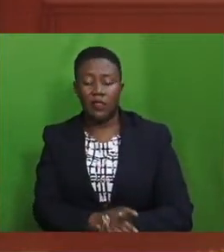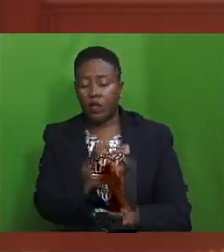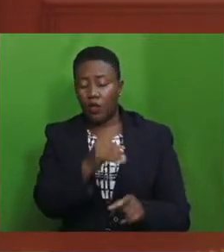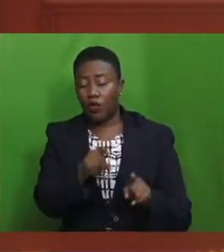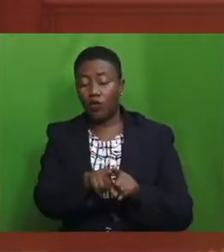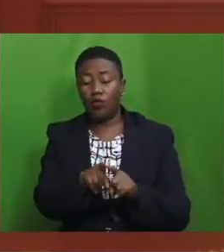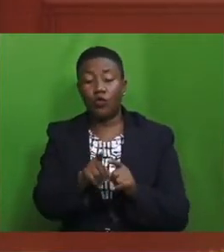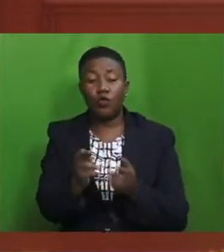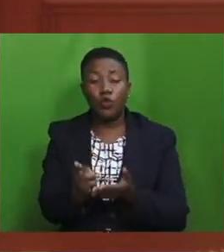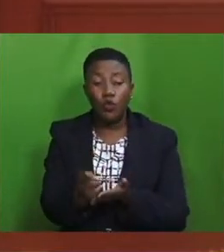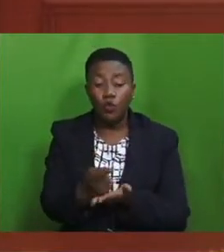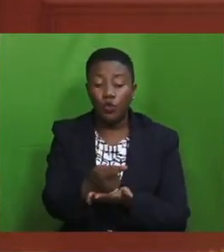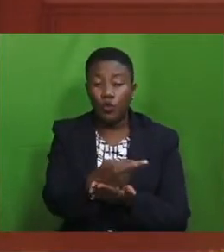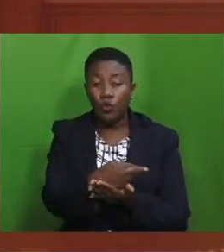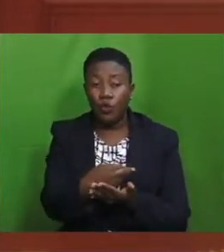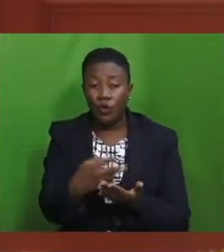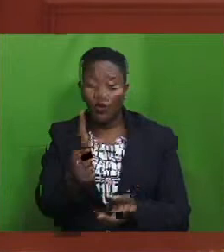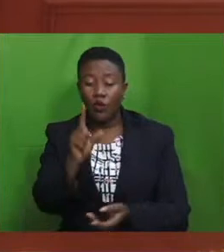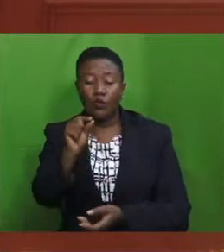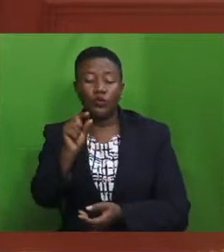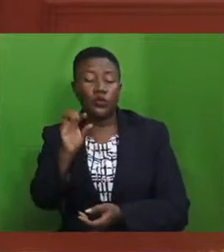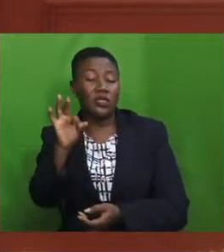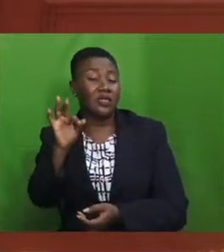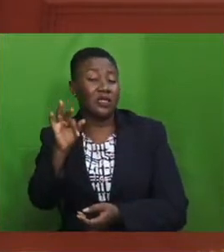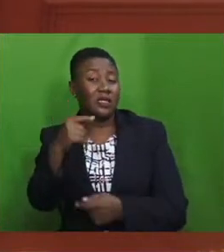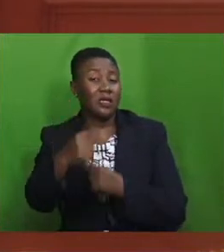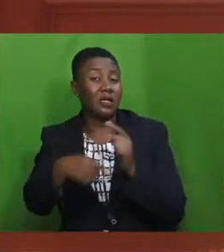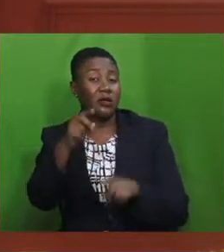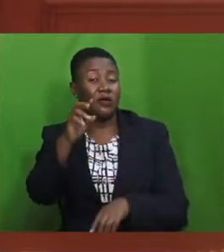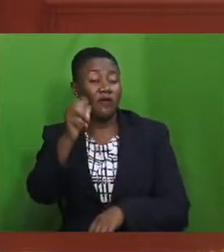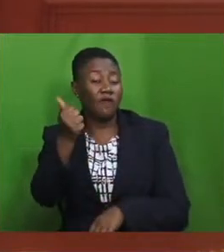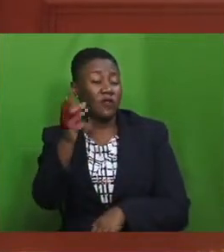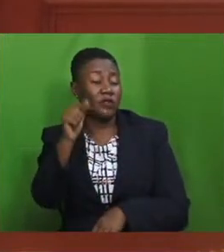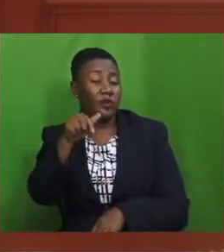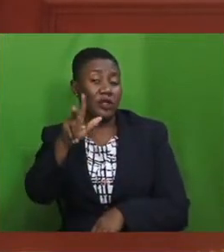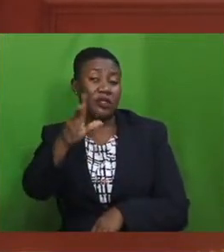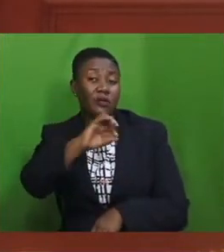revenue 2019 was about 14.3%,